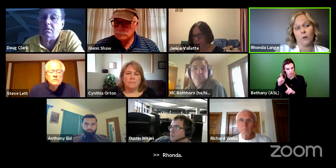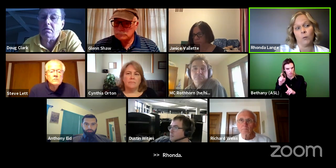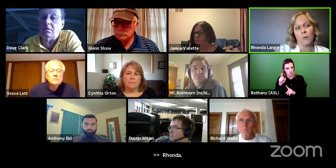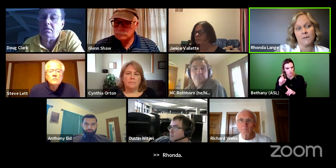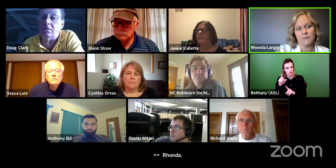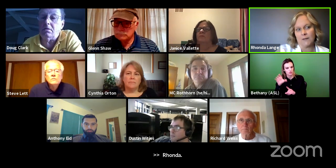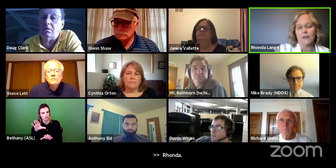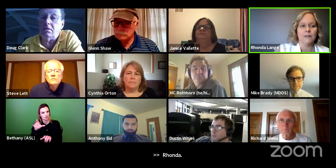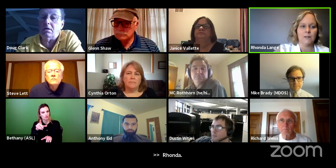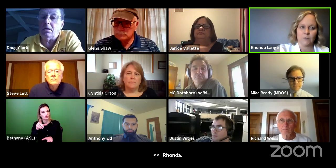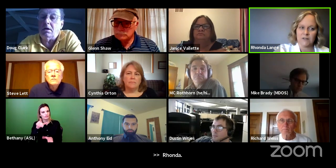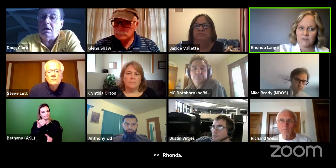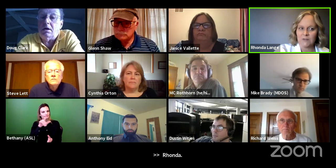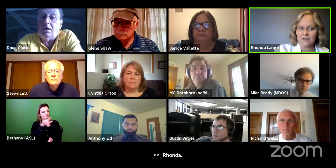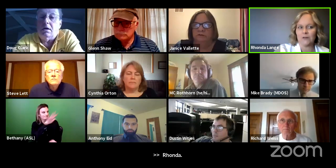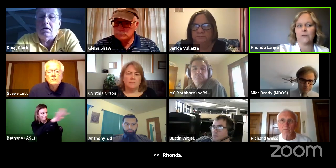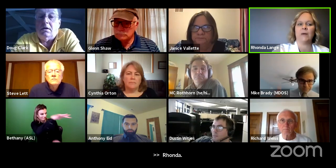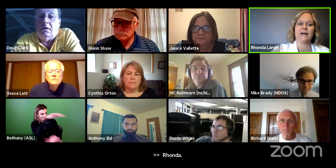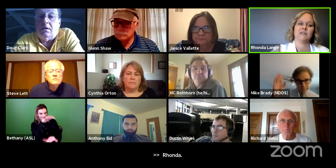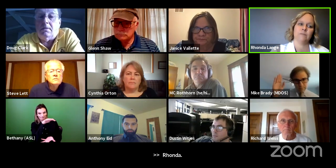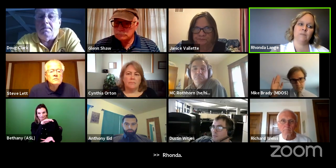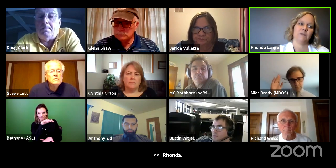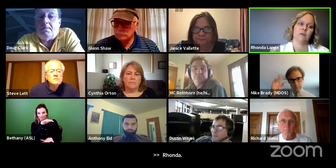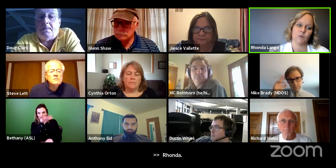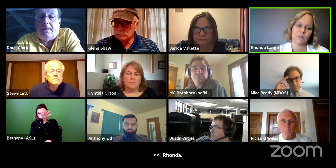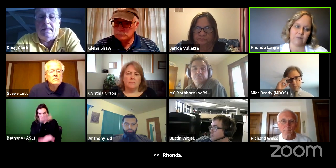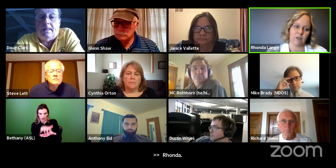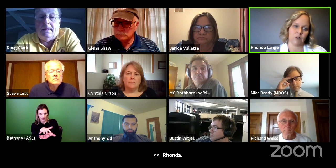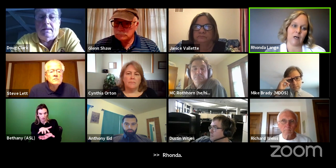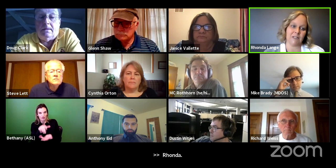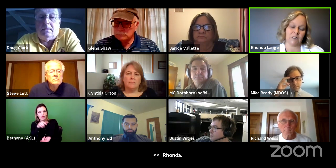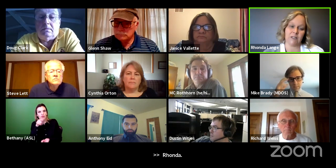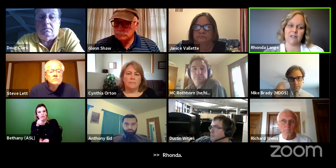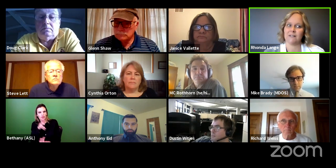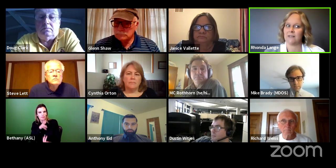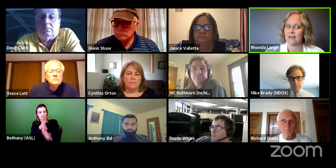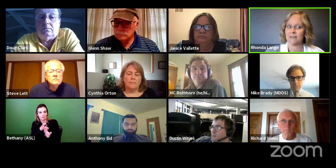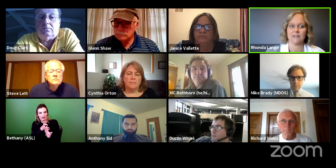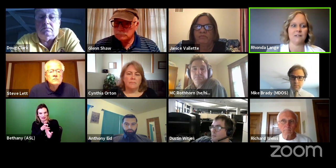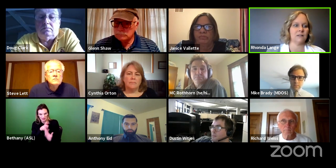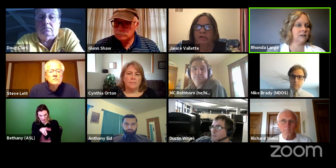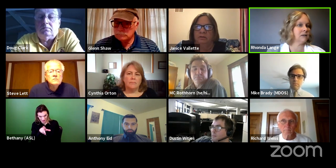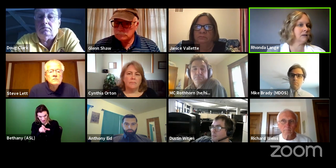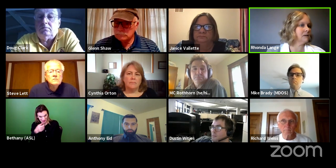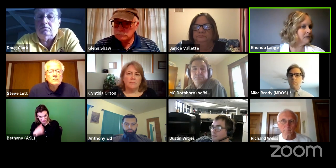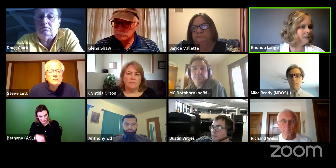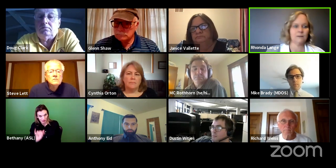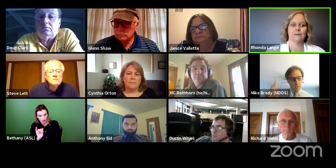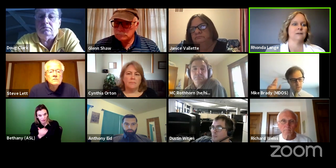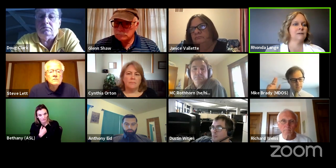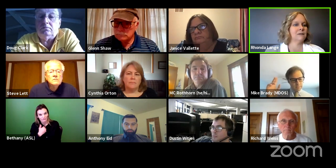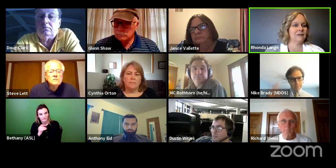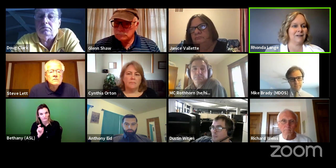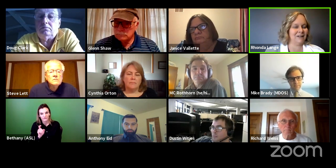what they felt was, these ones are the best that meet the most of your criteria. Is that still?